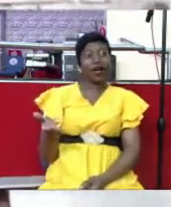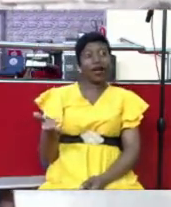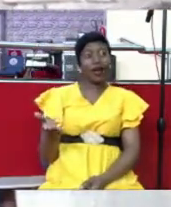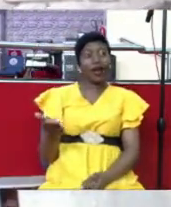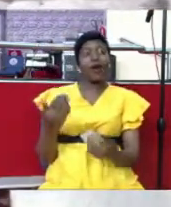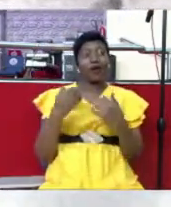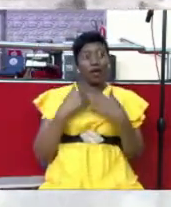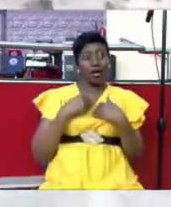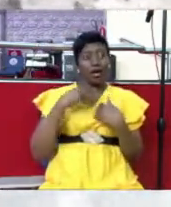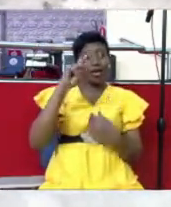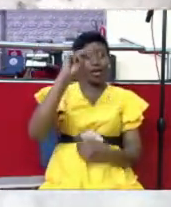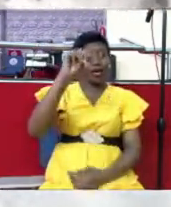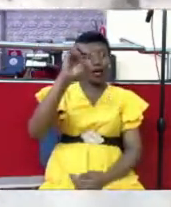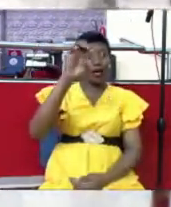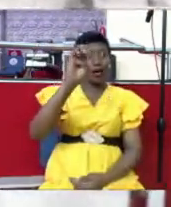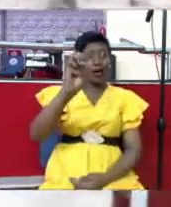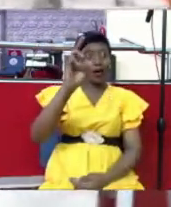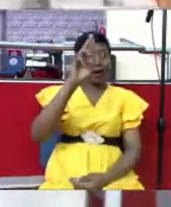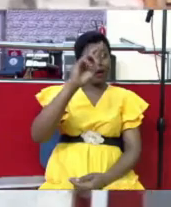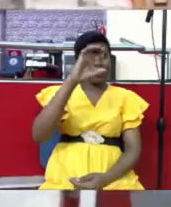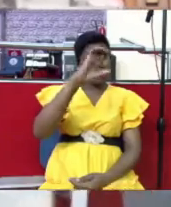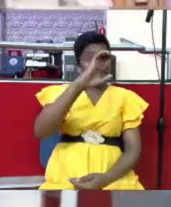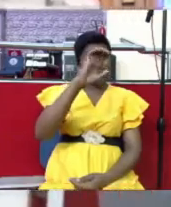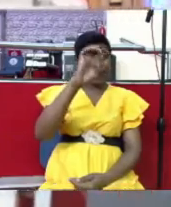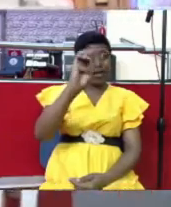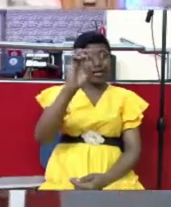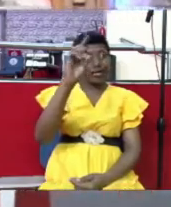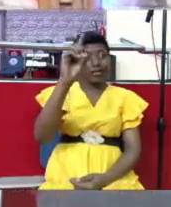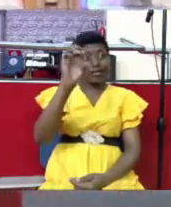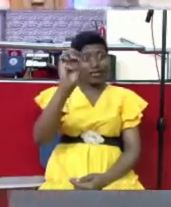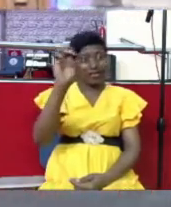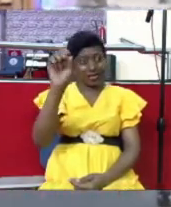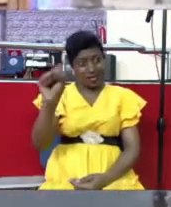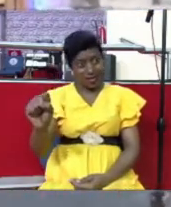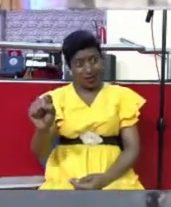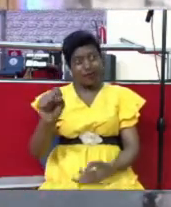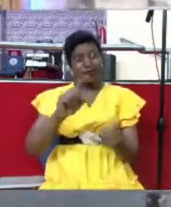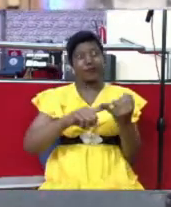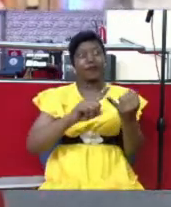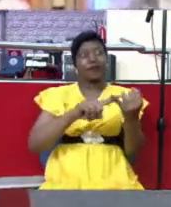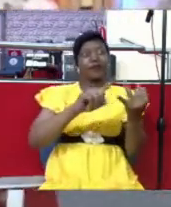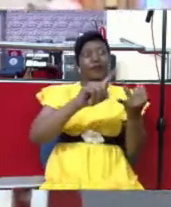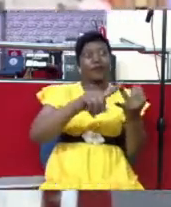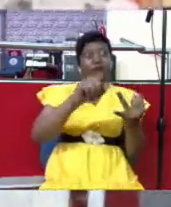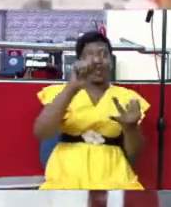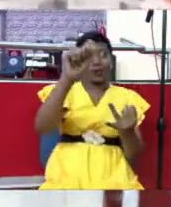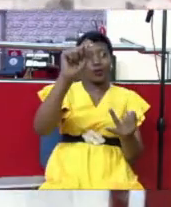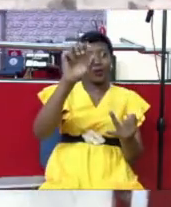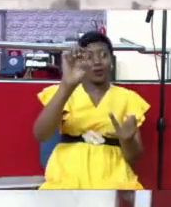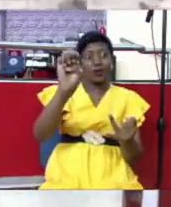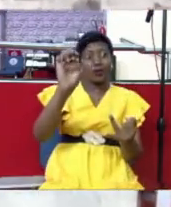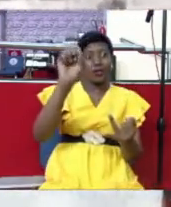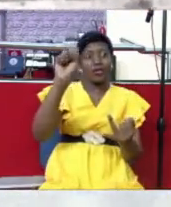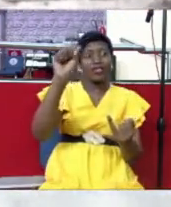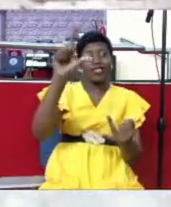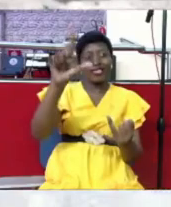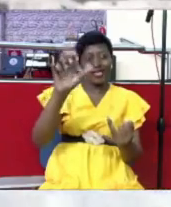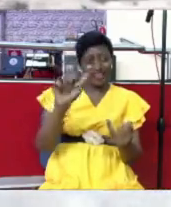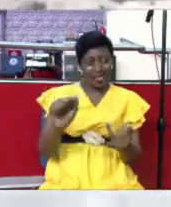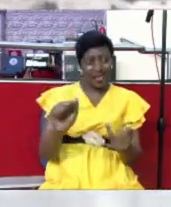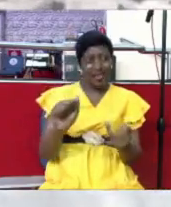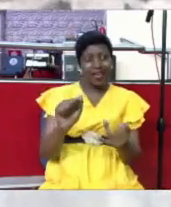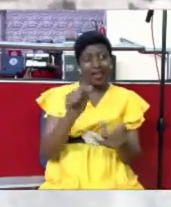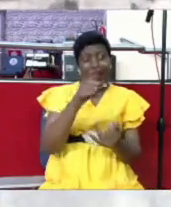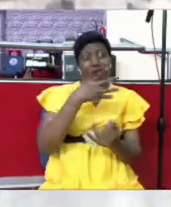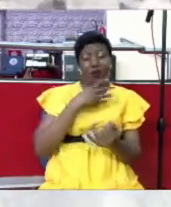G-Wagon. Mercedes G-Wagon. Tesla. Tesla. Can I go on? Bwana asifiwe.